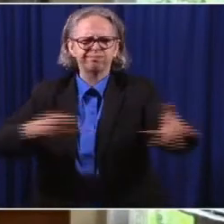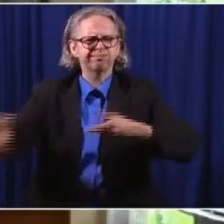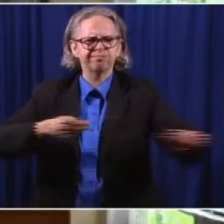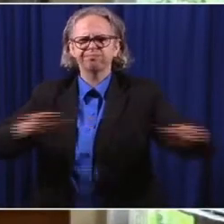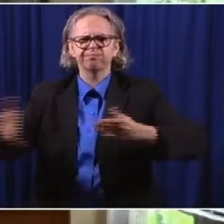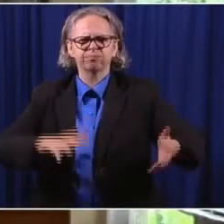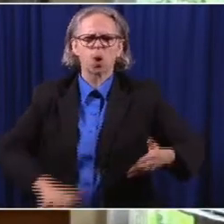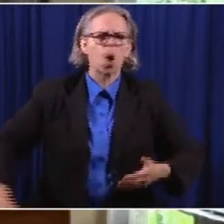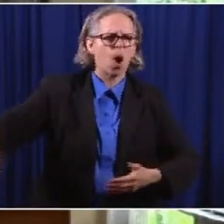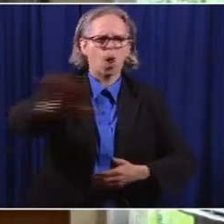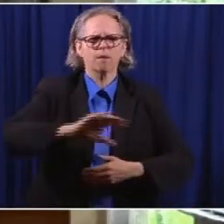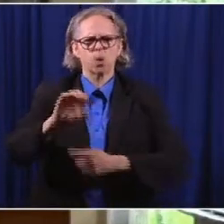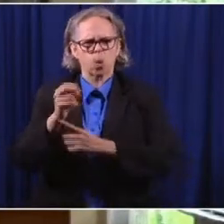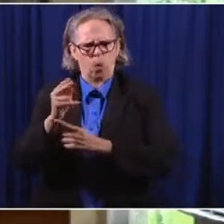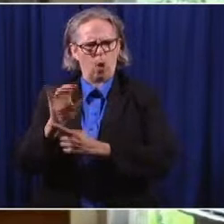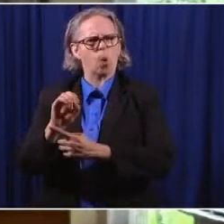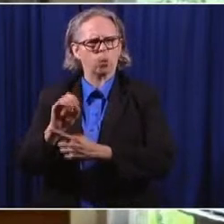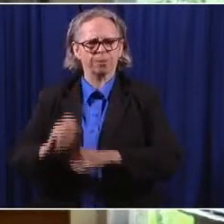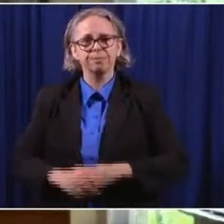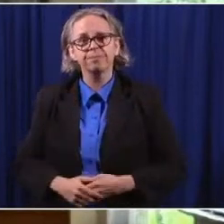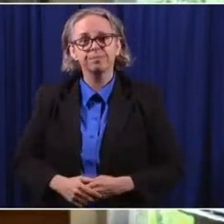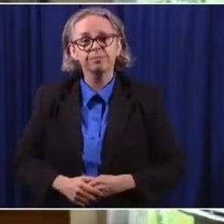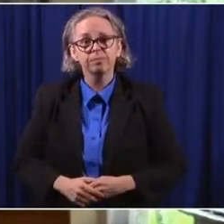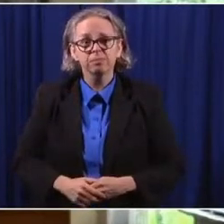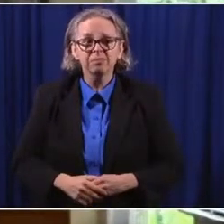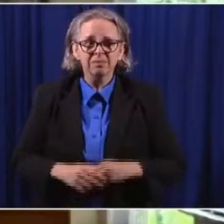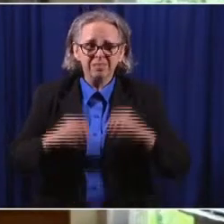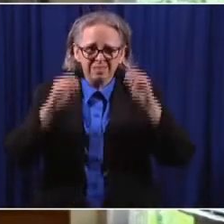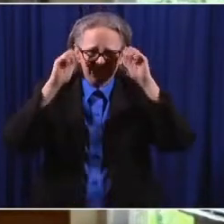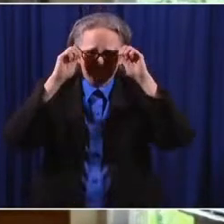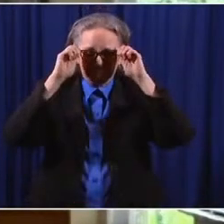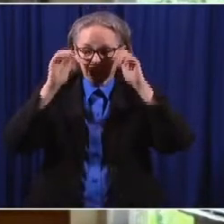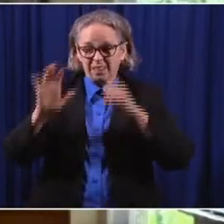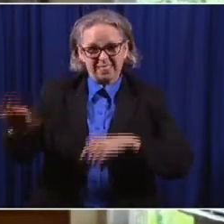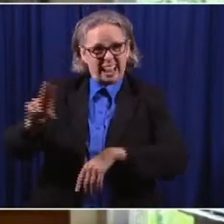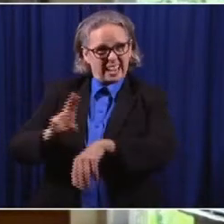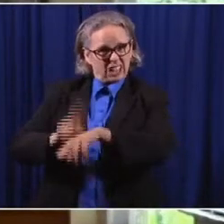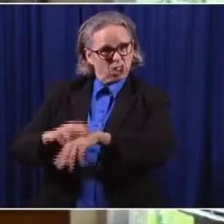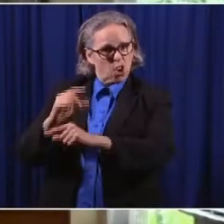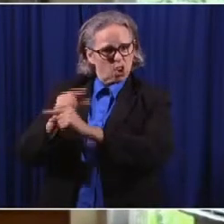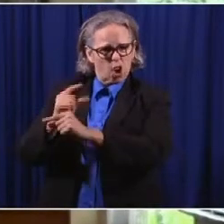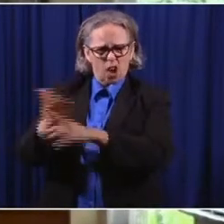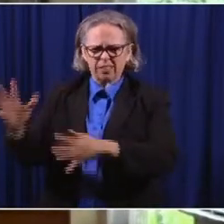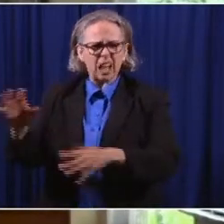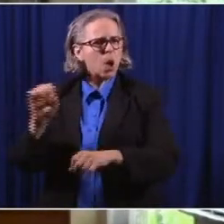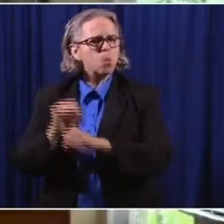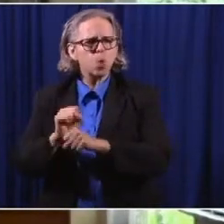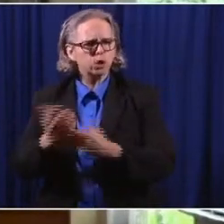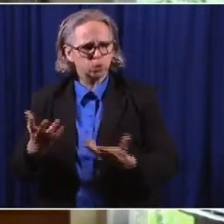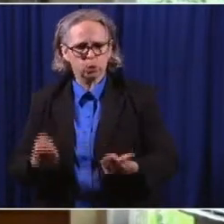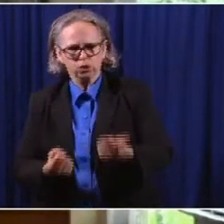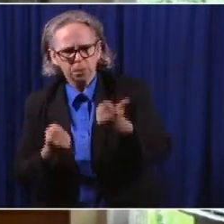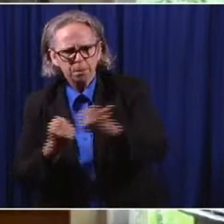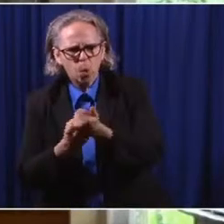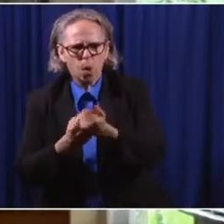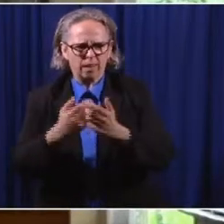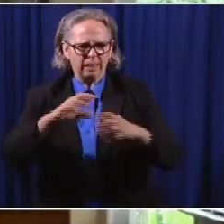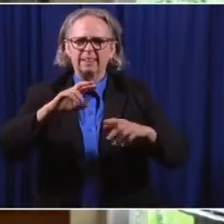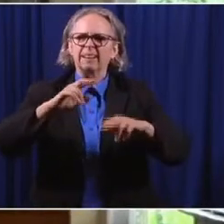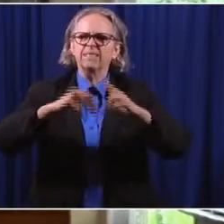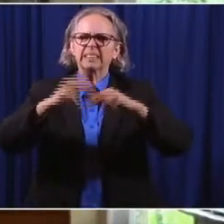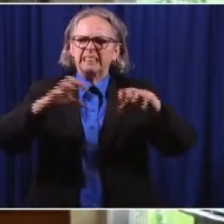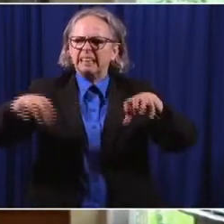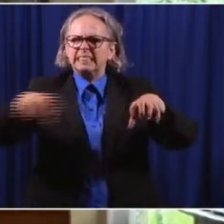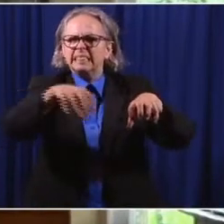of Ohio. Their work kept many of these facilities, or helped keep many of these facilities going, and we appreciate that very